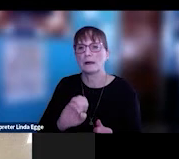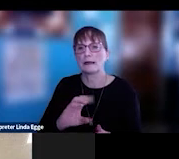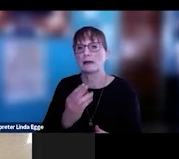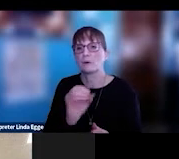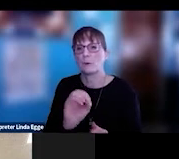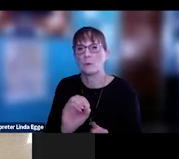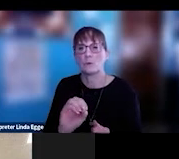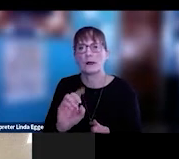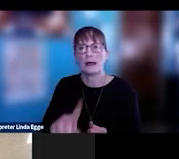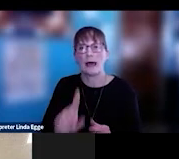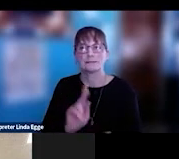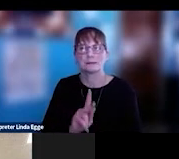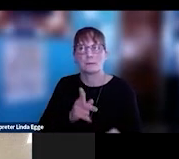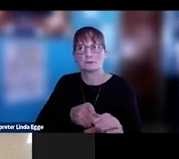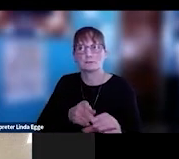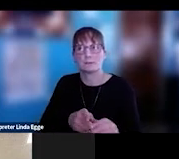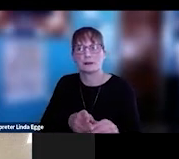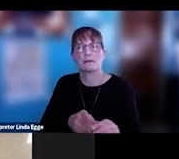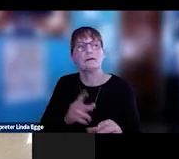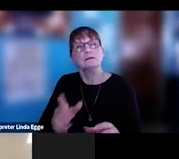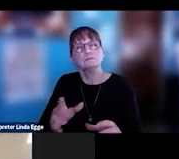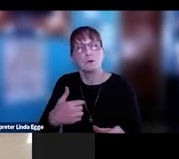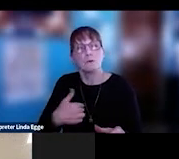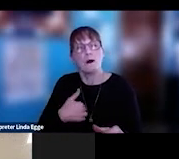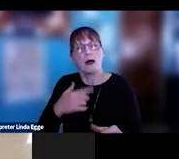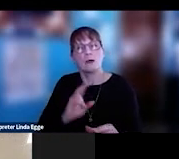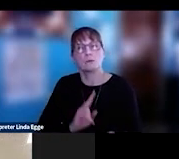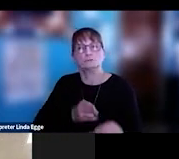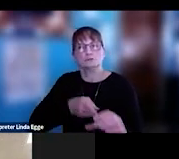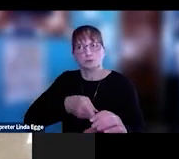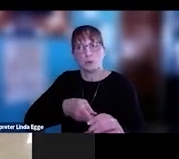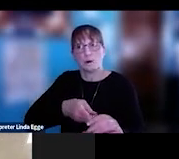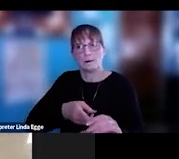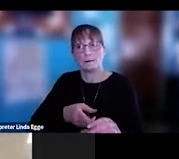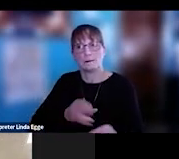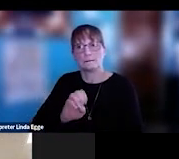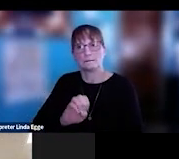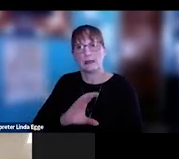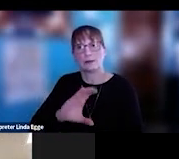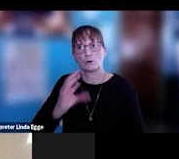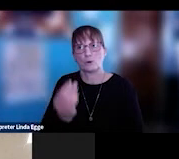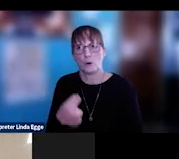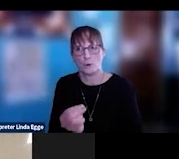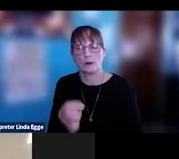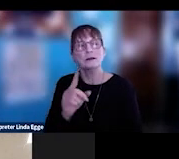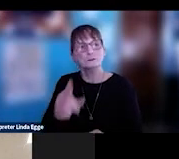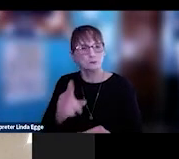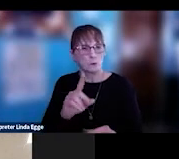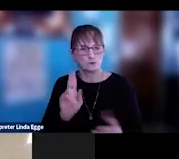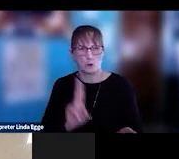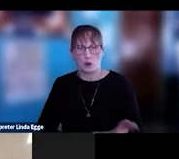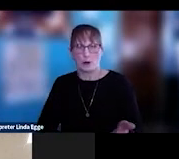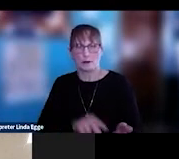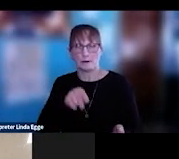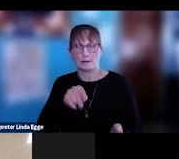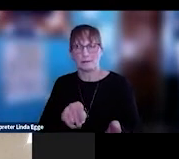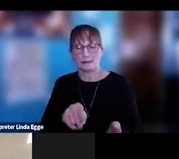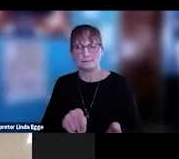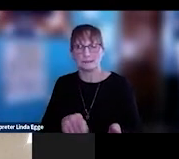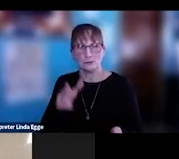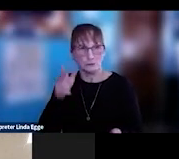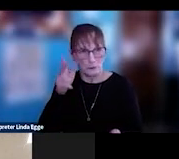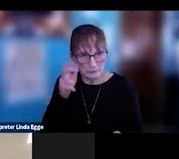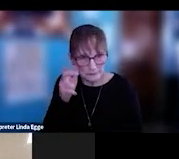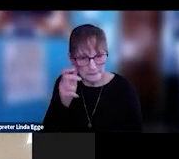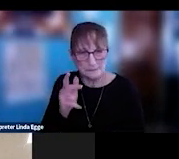a participant. So I would join Echo, just as you guys have logged in for this Zoom session, to listen to didactic, to listen to